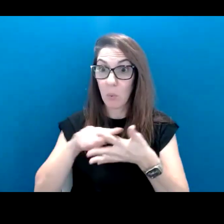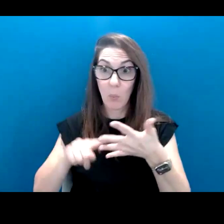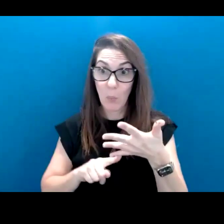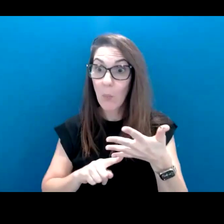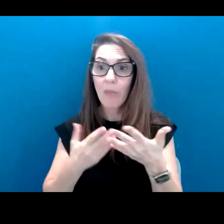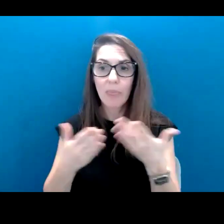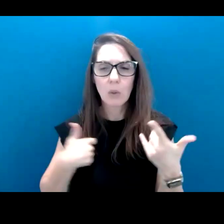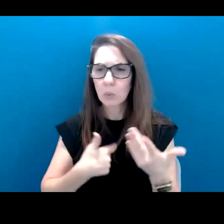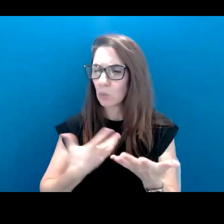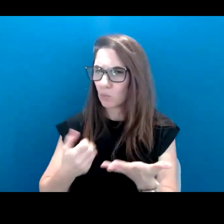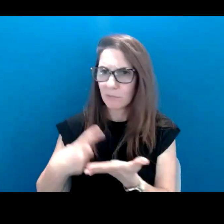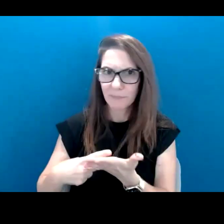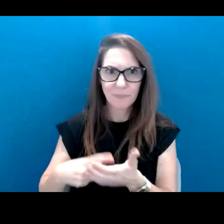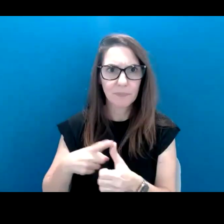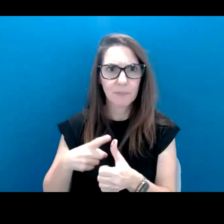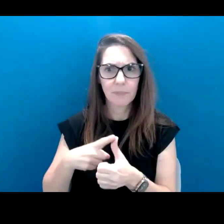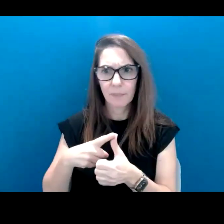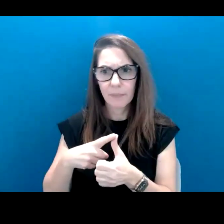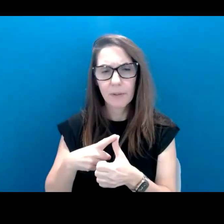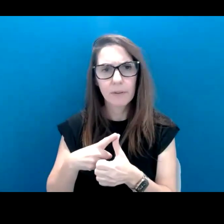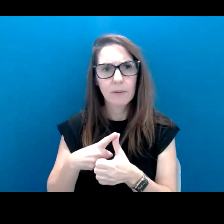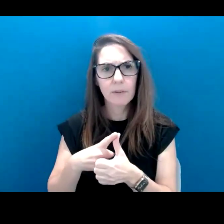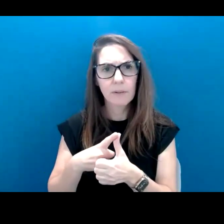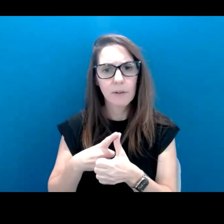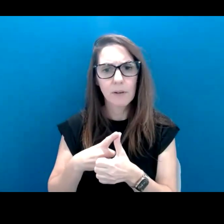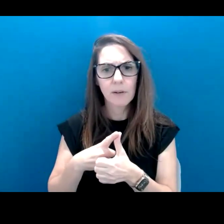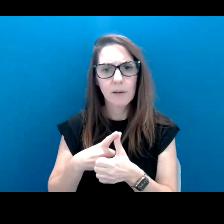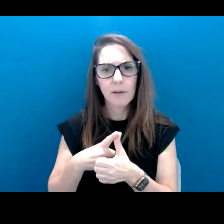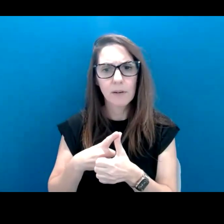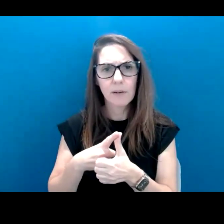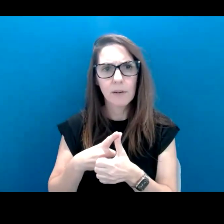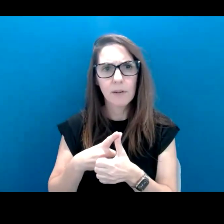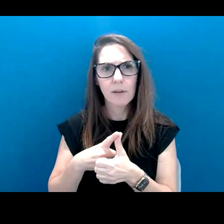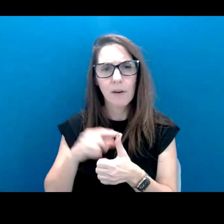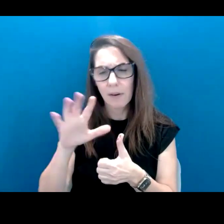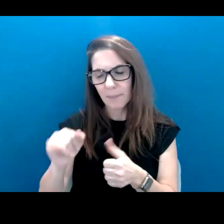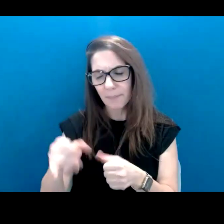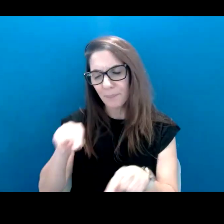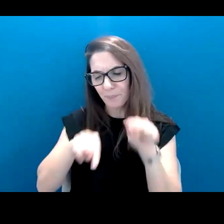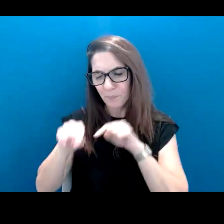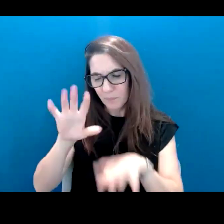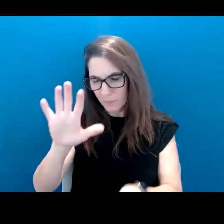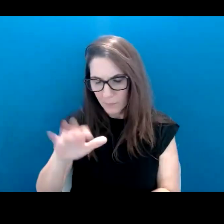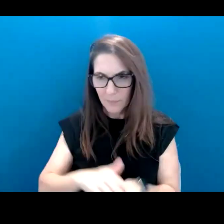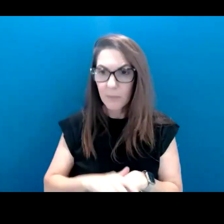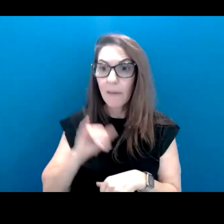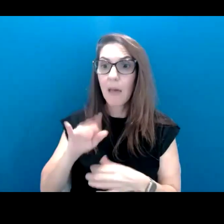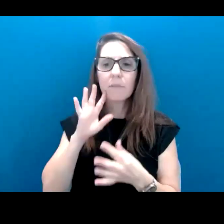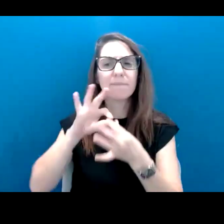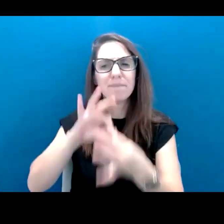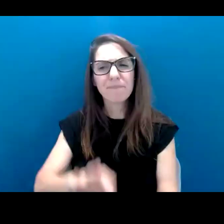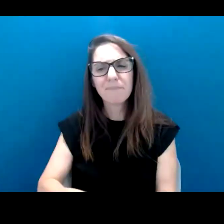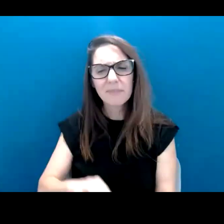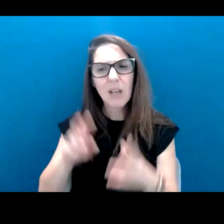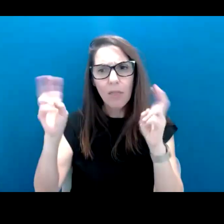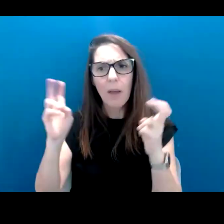were as follows. One has to do with so let me just back up. This is about, like, how do